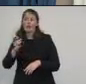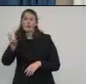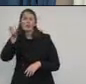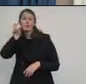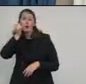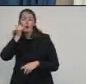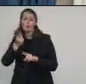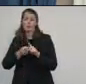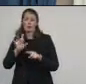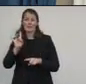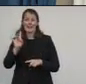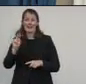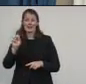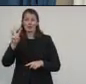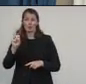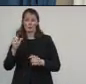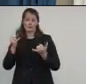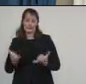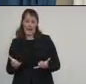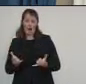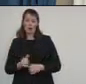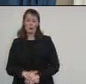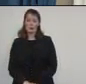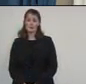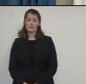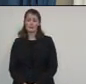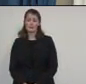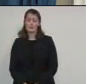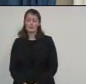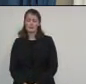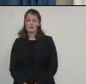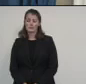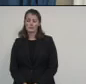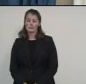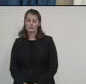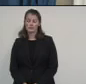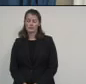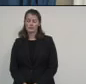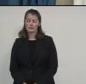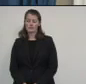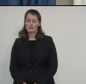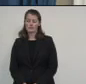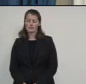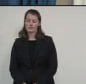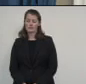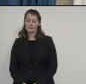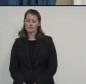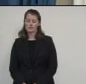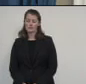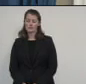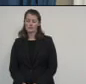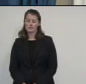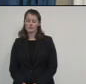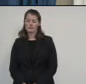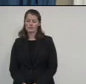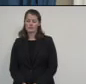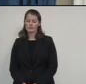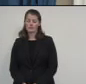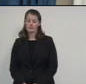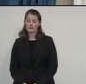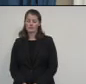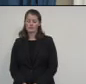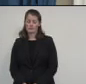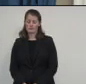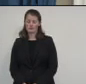come May 15th or sooner, depending on the continuing trajectory of our data that we're tracking, our